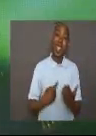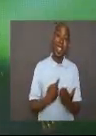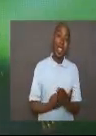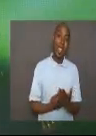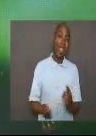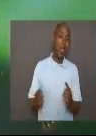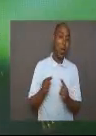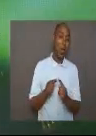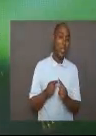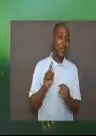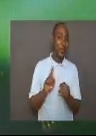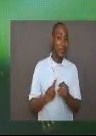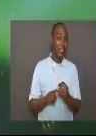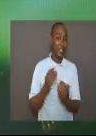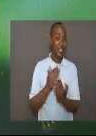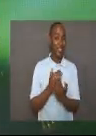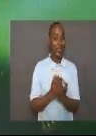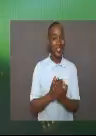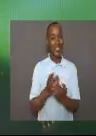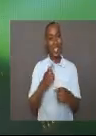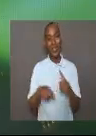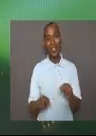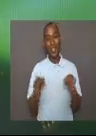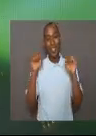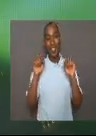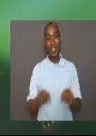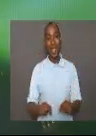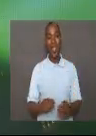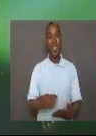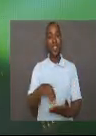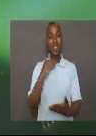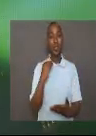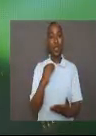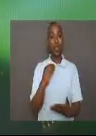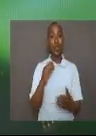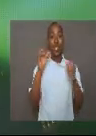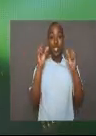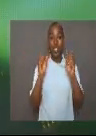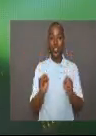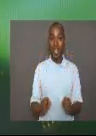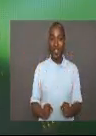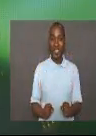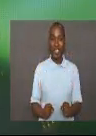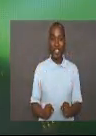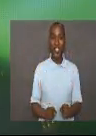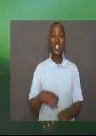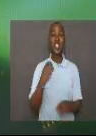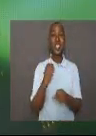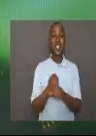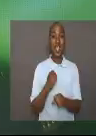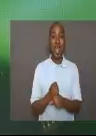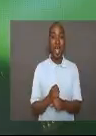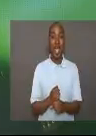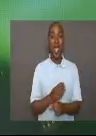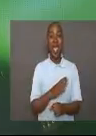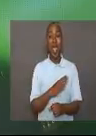the end of the lesson. Today we learned about the structure and the function of